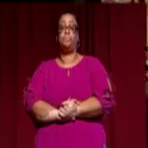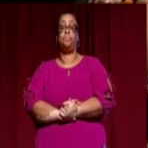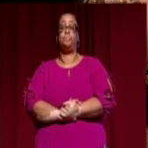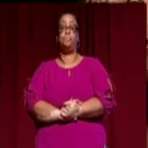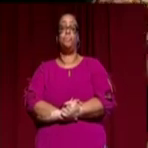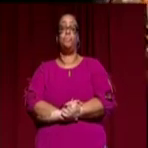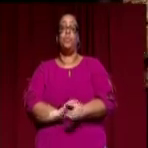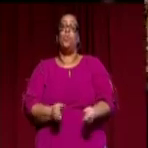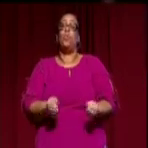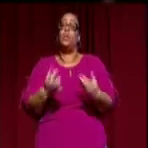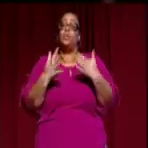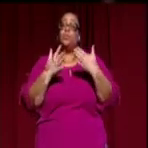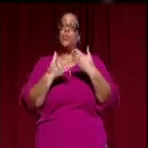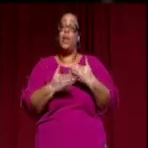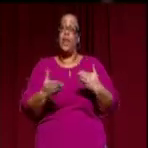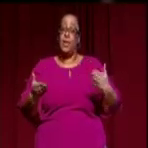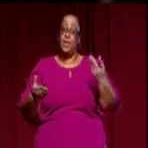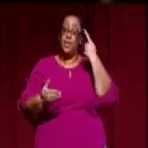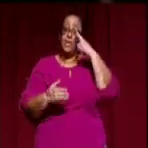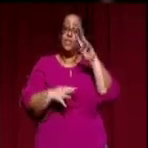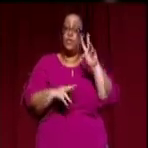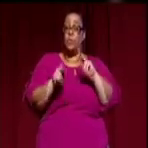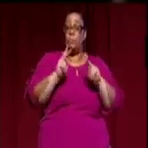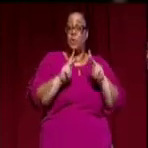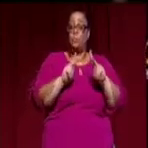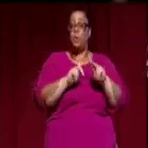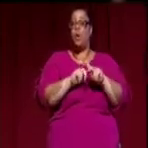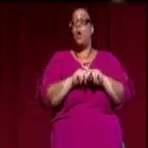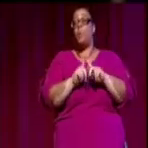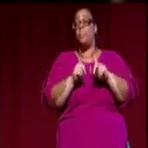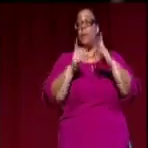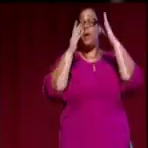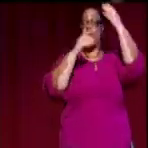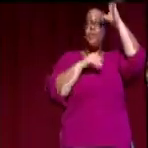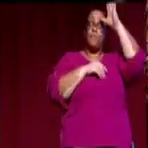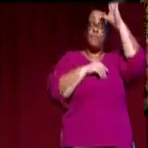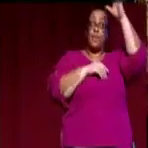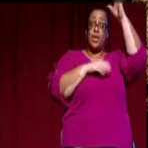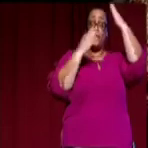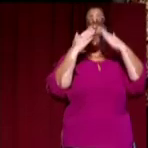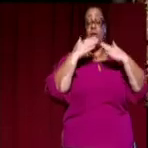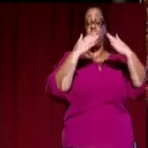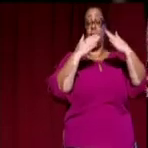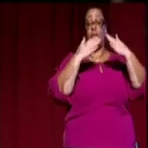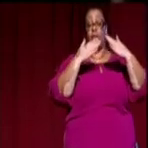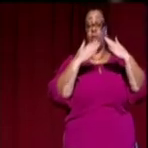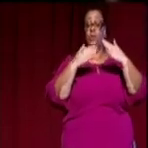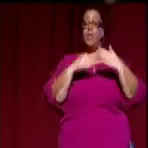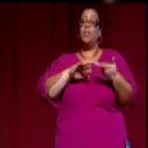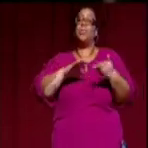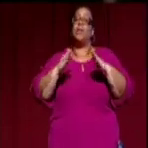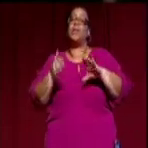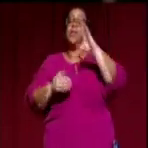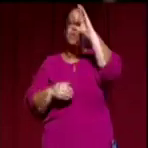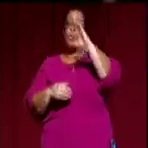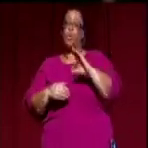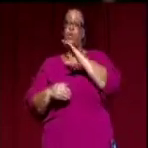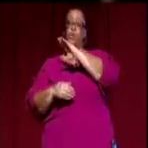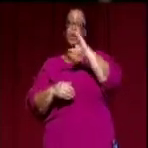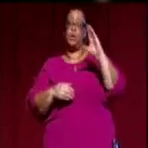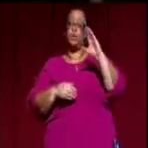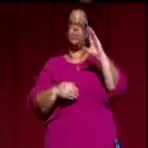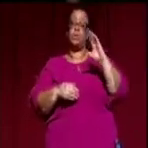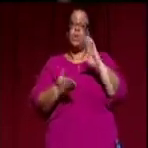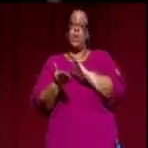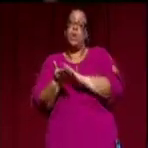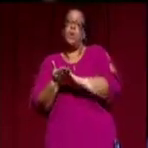We could do a lot of things for people, but Father, I thank you that dying on the cross for the